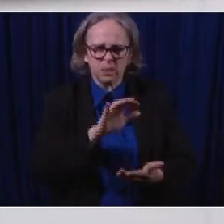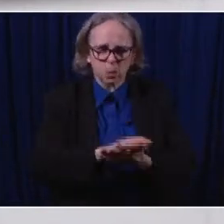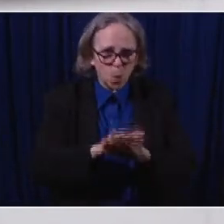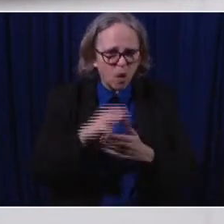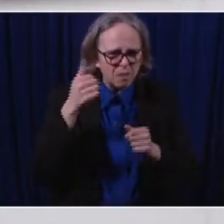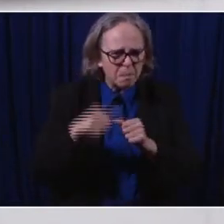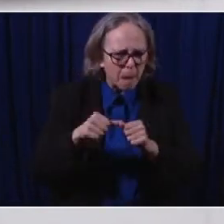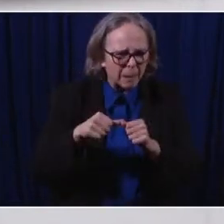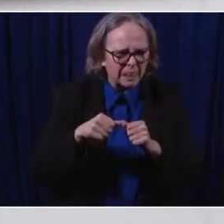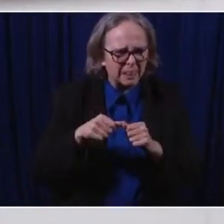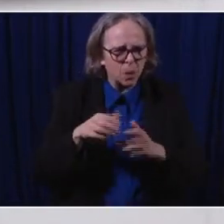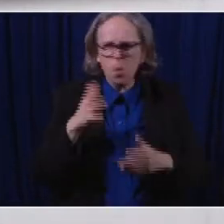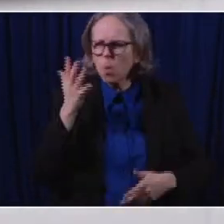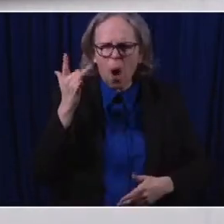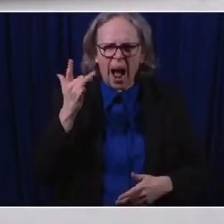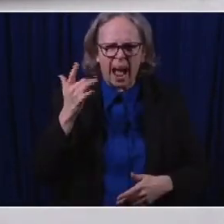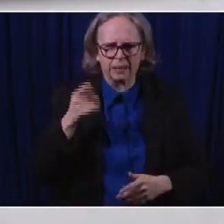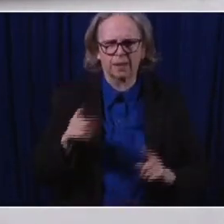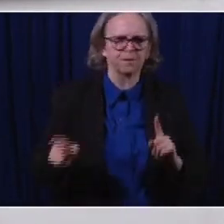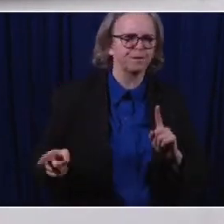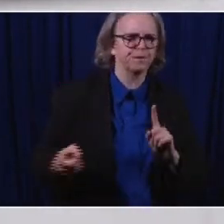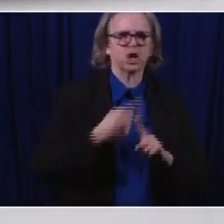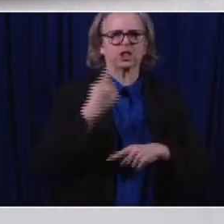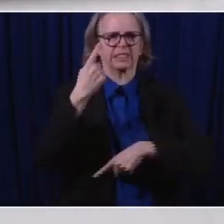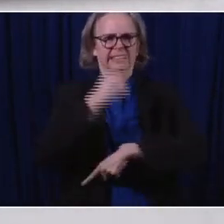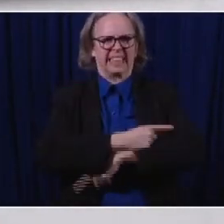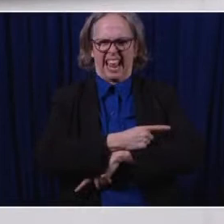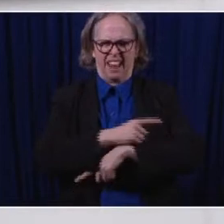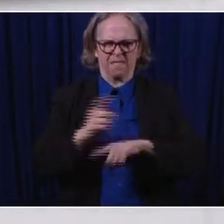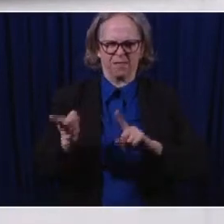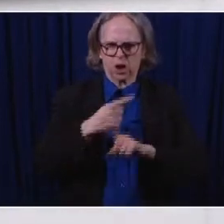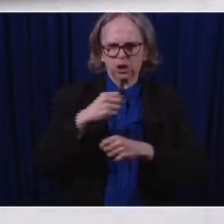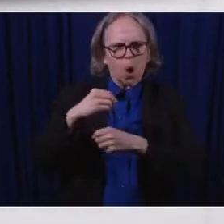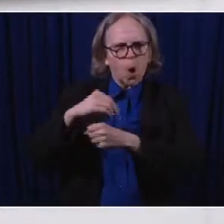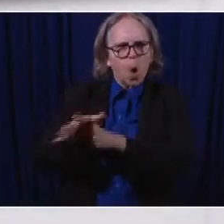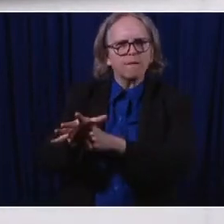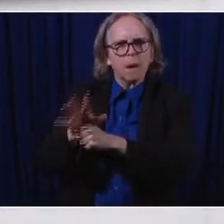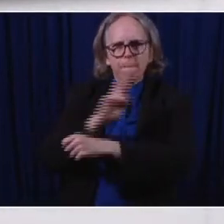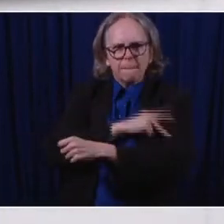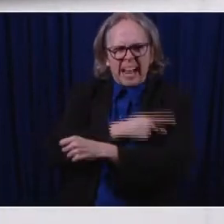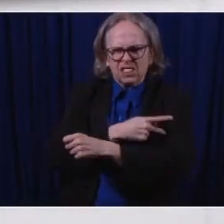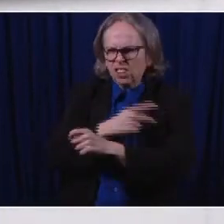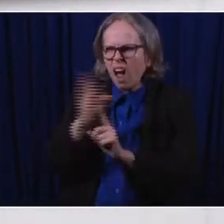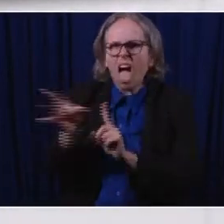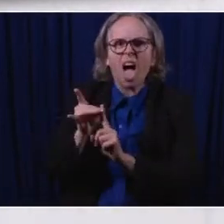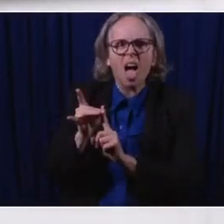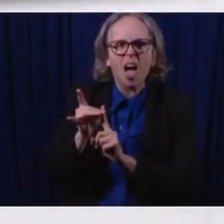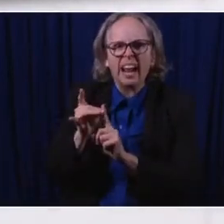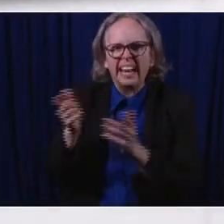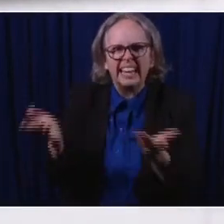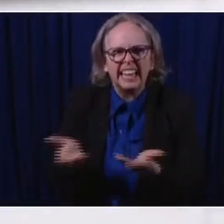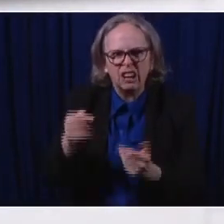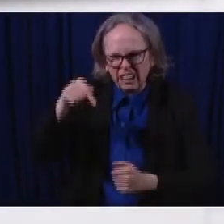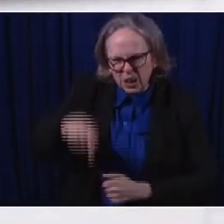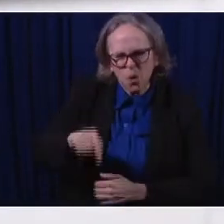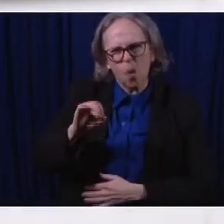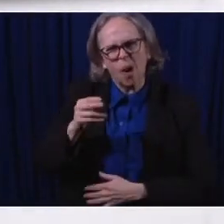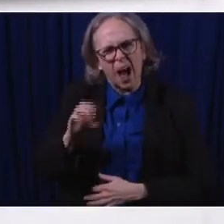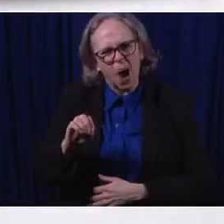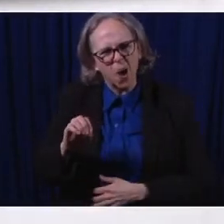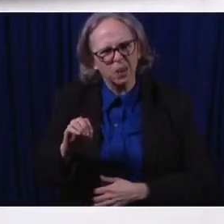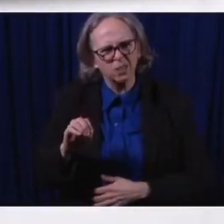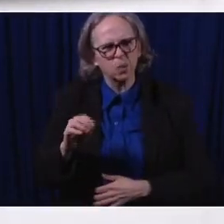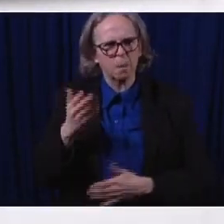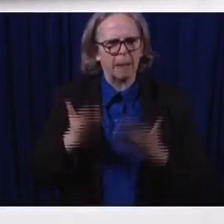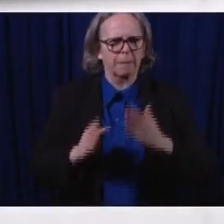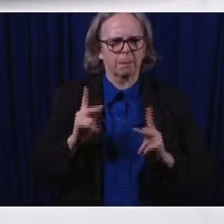Ohio last year. And so a lot of people may have missed the fact that we were doing this telehealth pilot